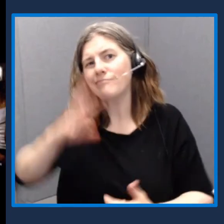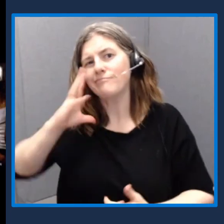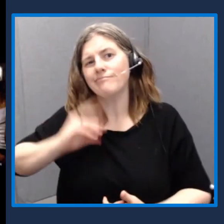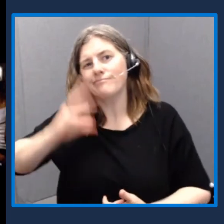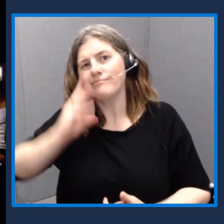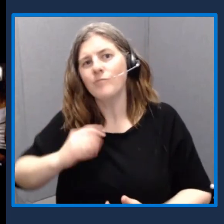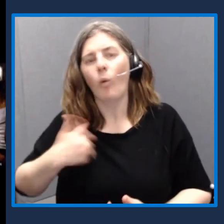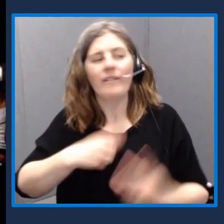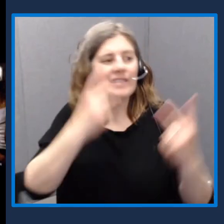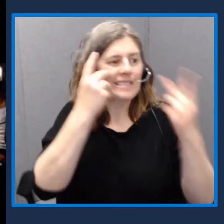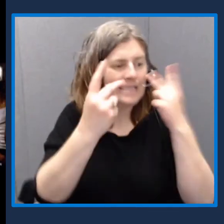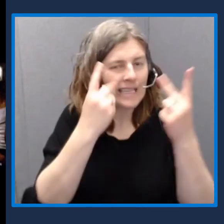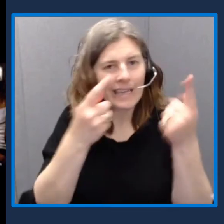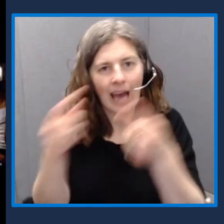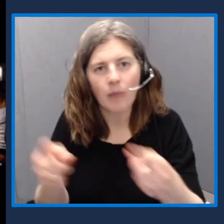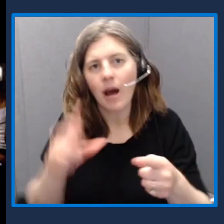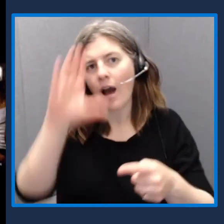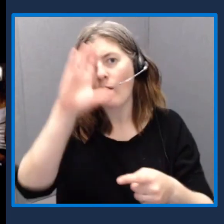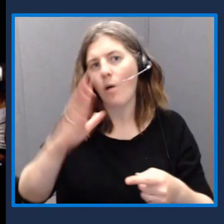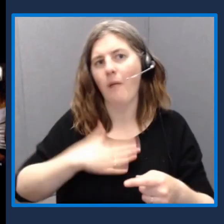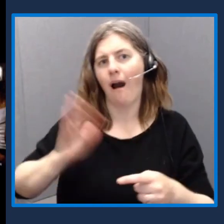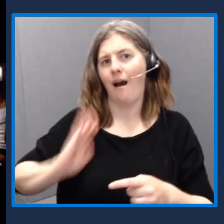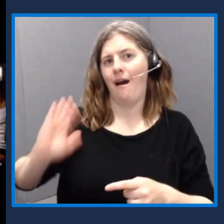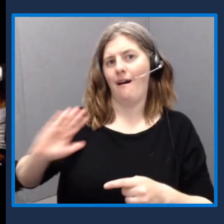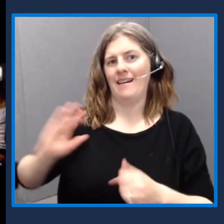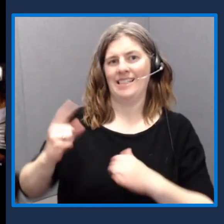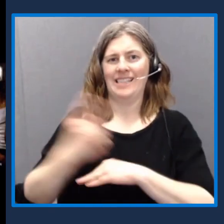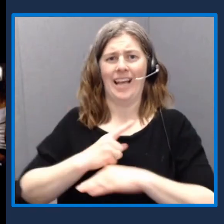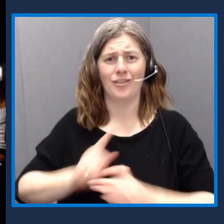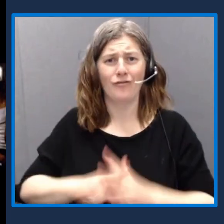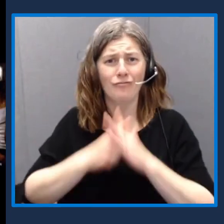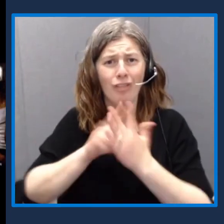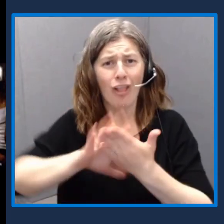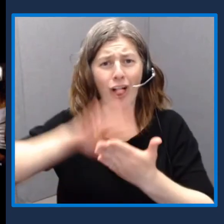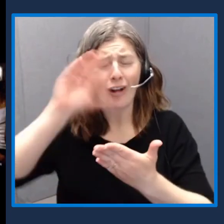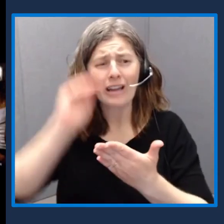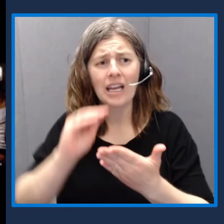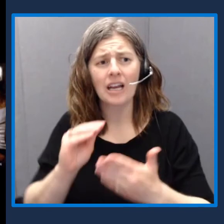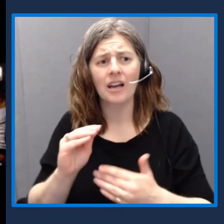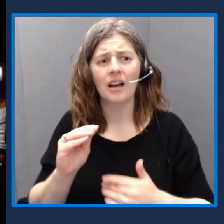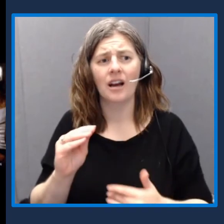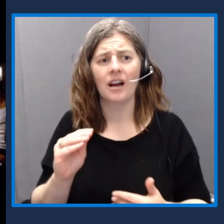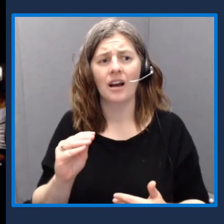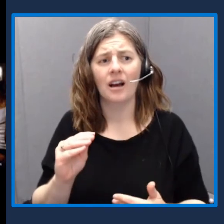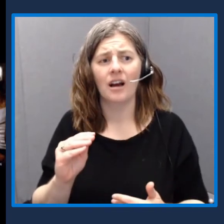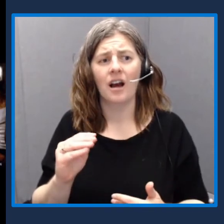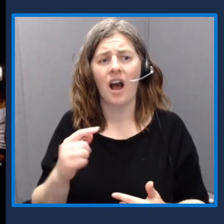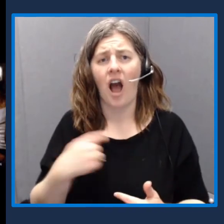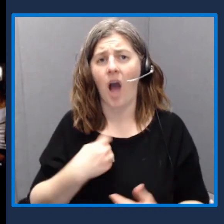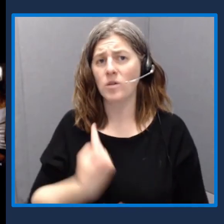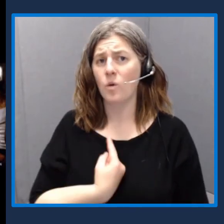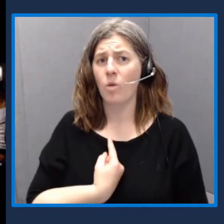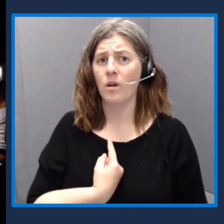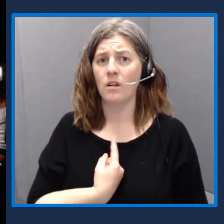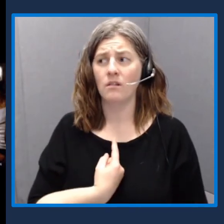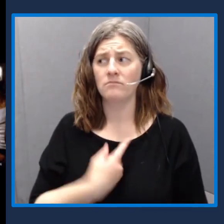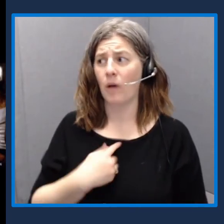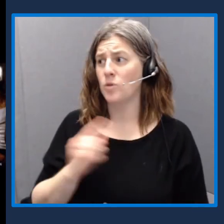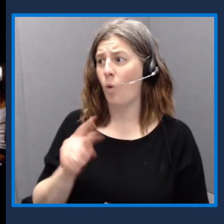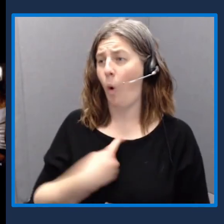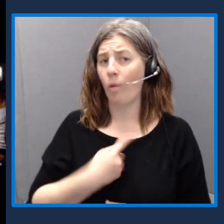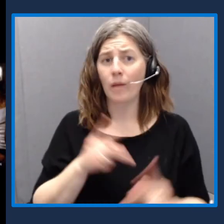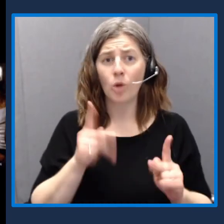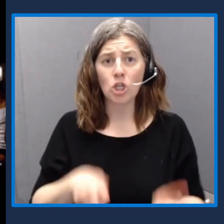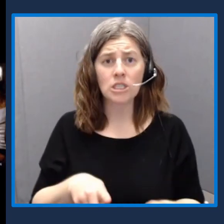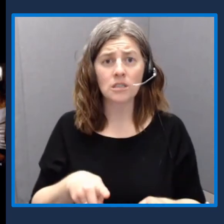we've witnessed. I know in my early days of learning, one of these first things is I was the lone wolf. I was the only person. I